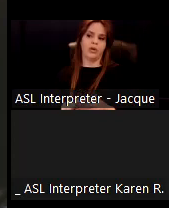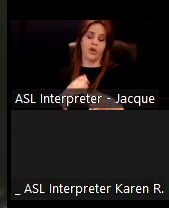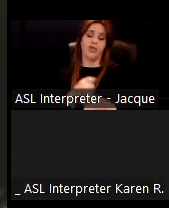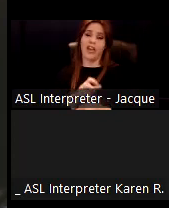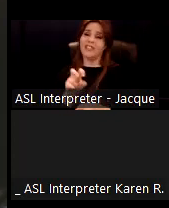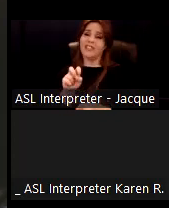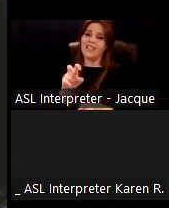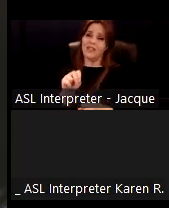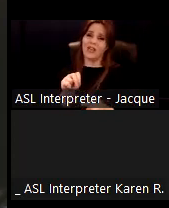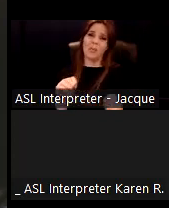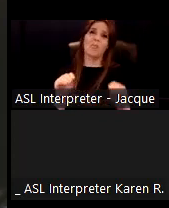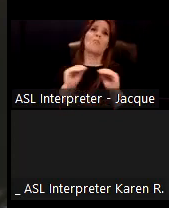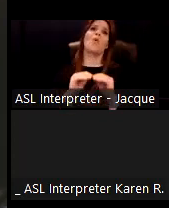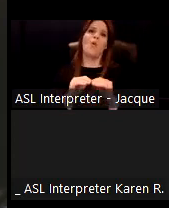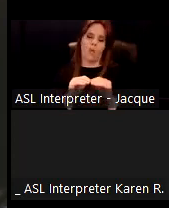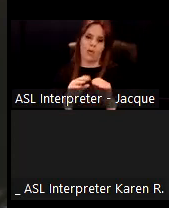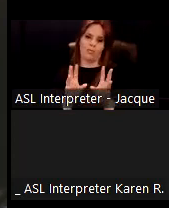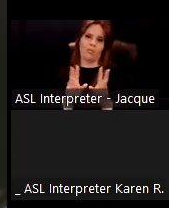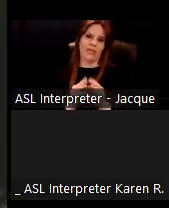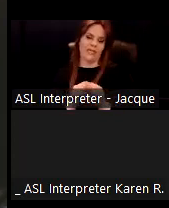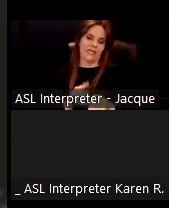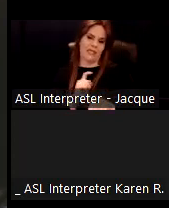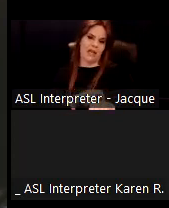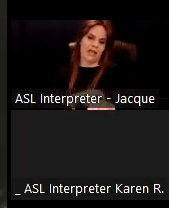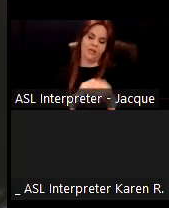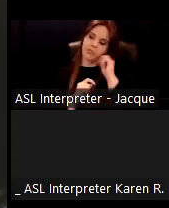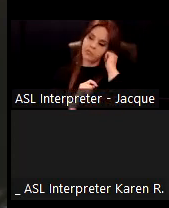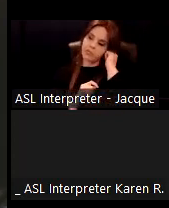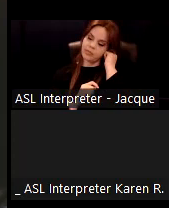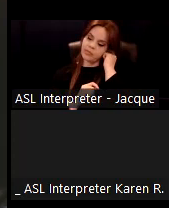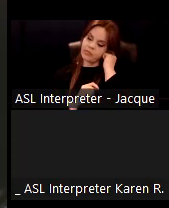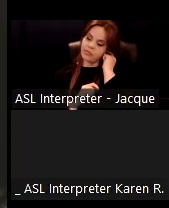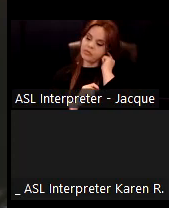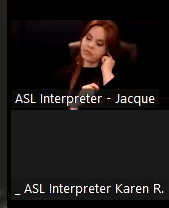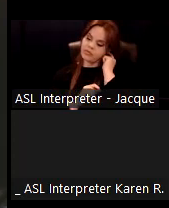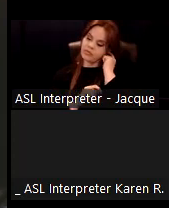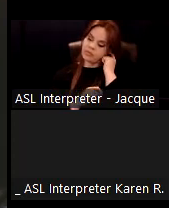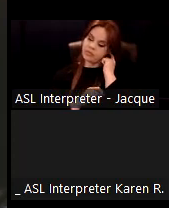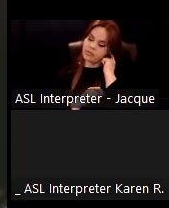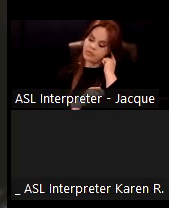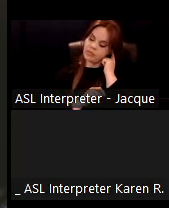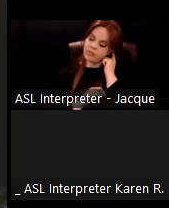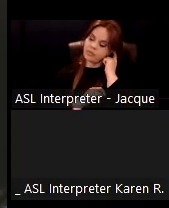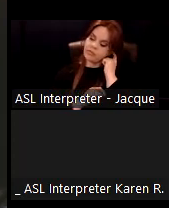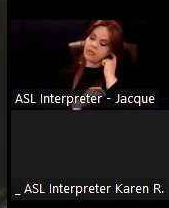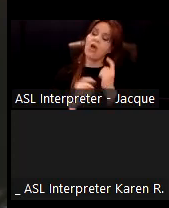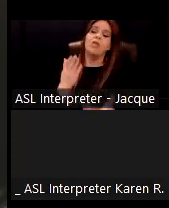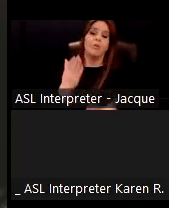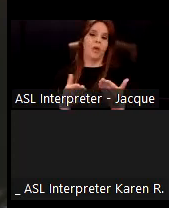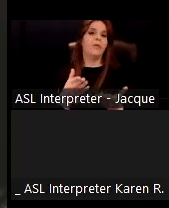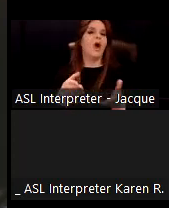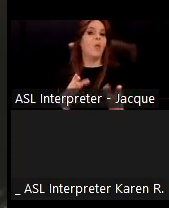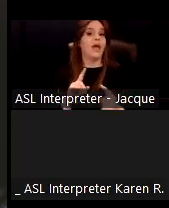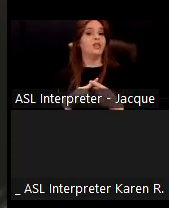more meeting times. But if agencies want, I mean, there may be a way to